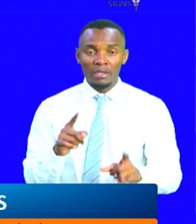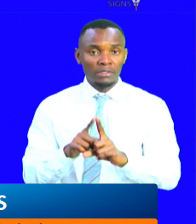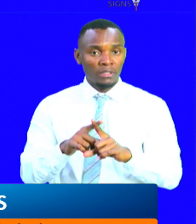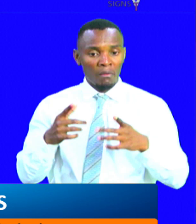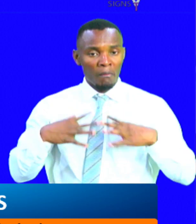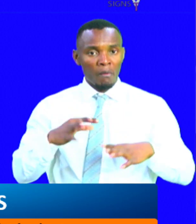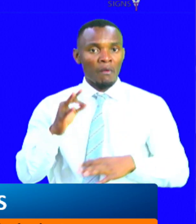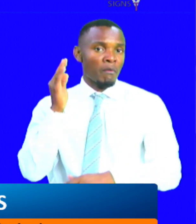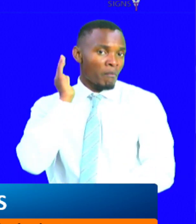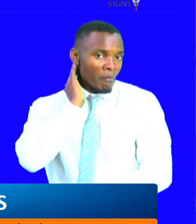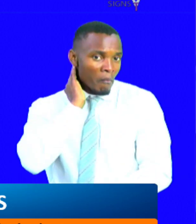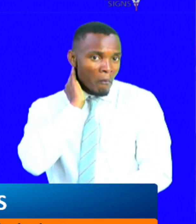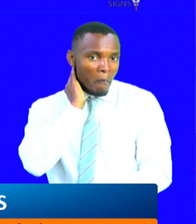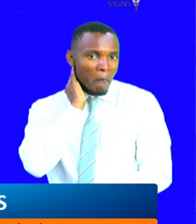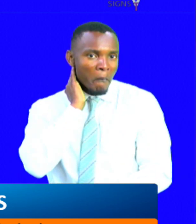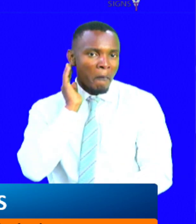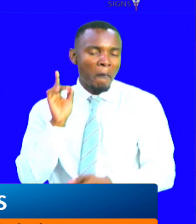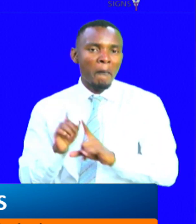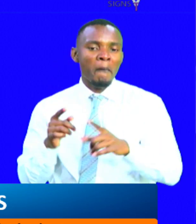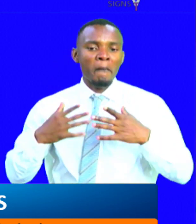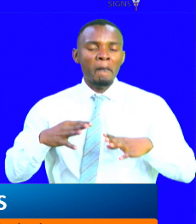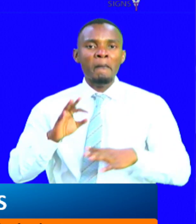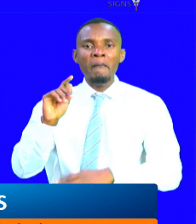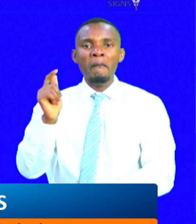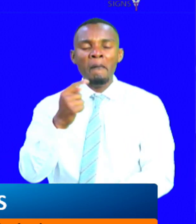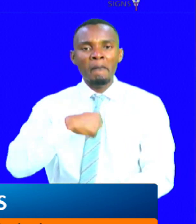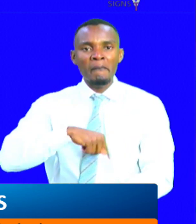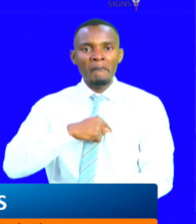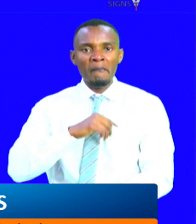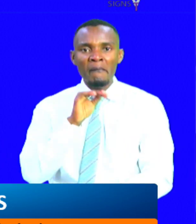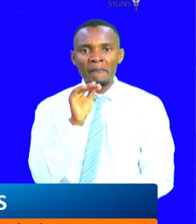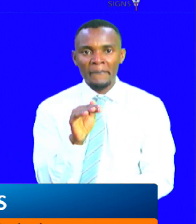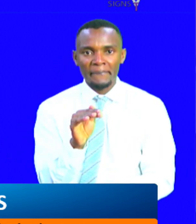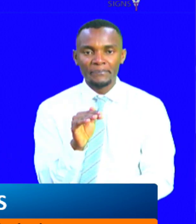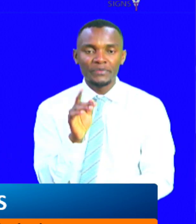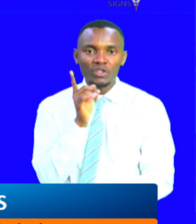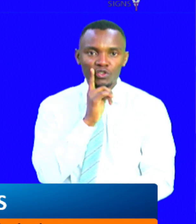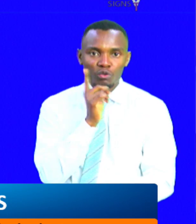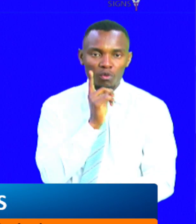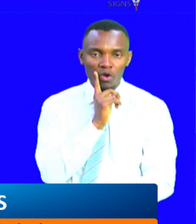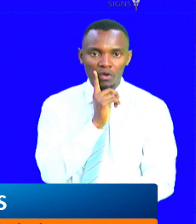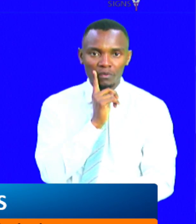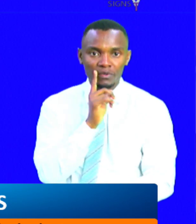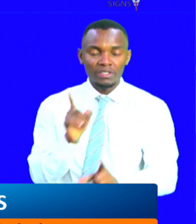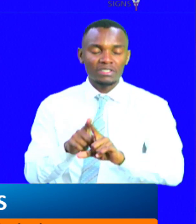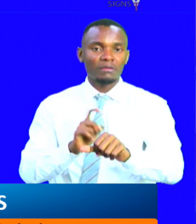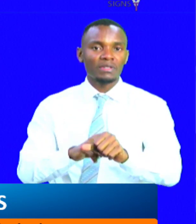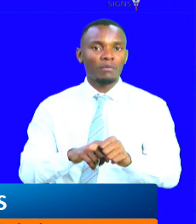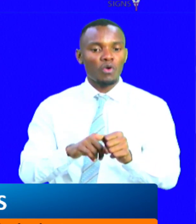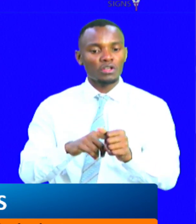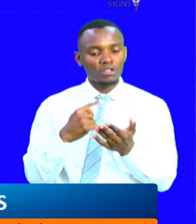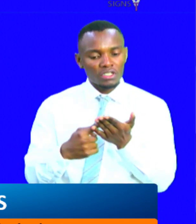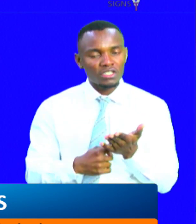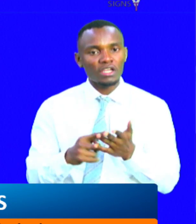the people of Kiharu, the people of Kenya, we are pleading that tomorrow as the talks resume, the